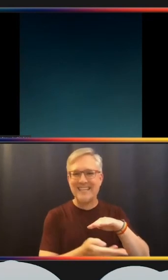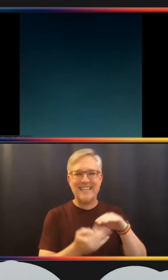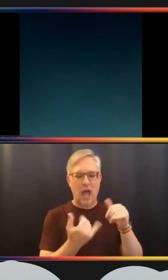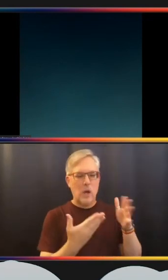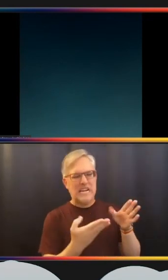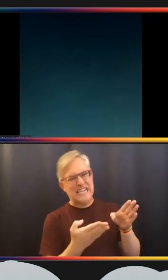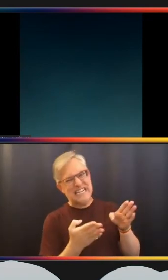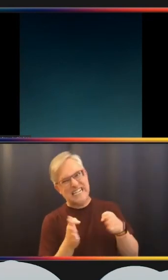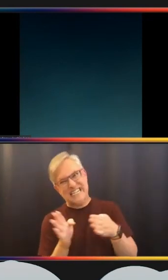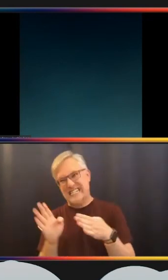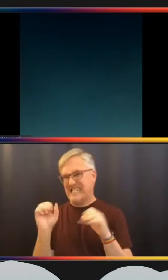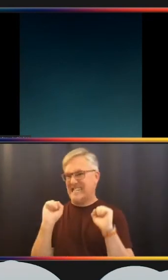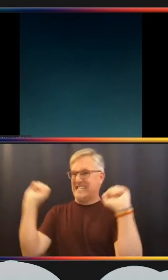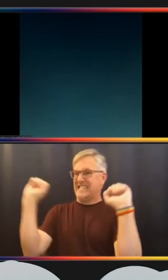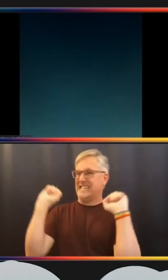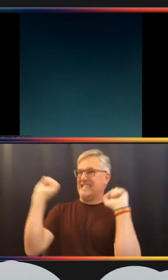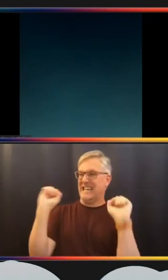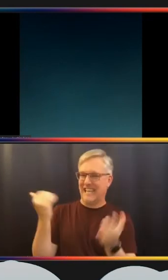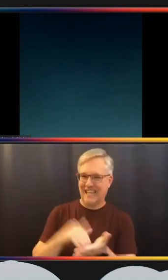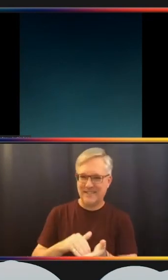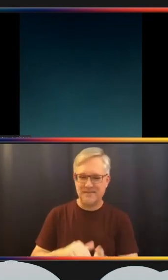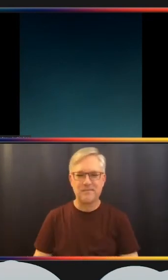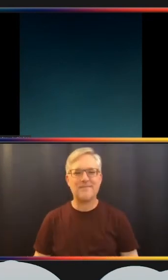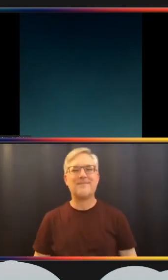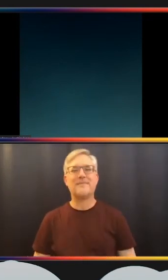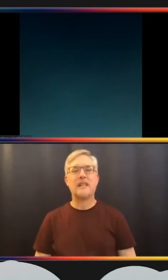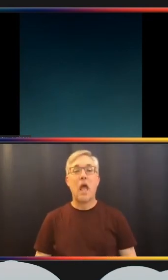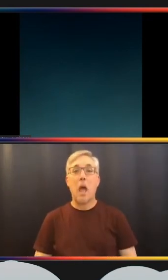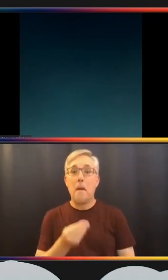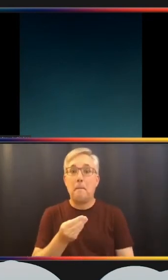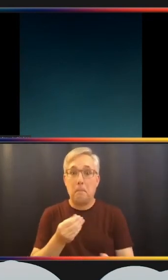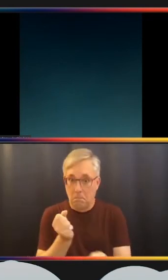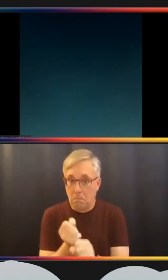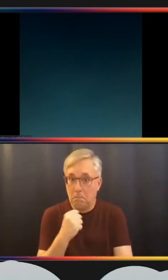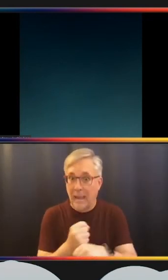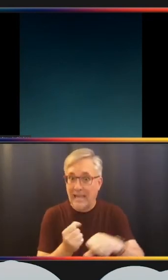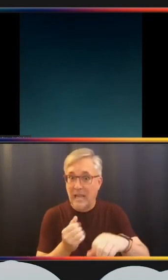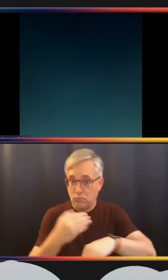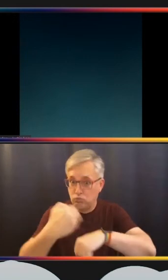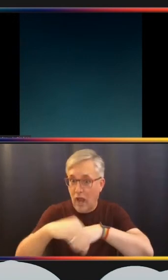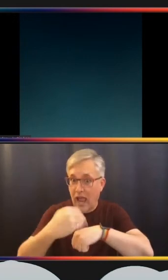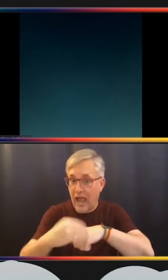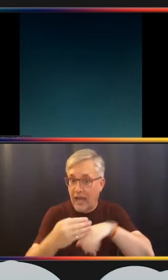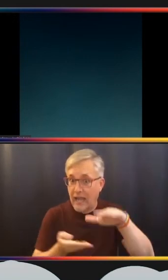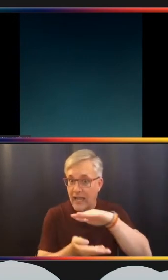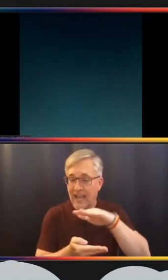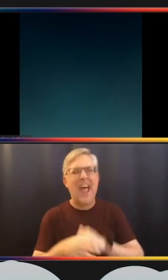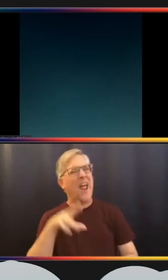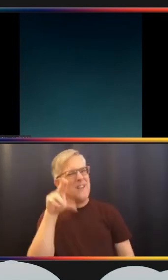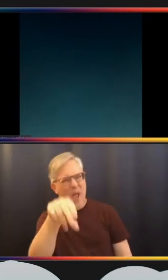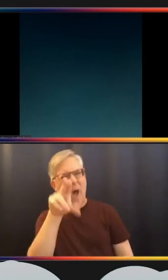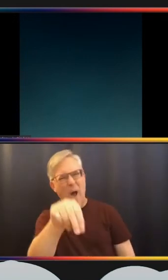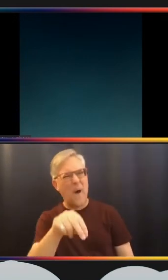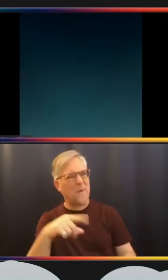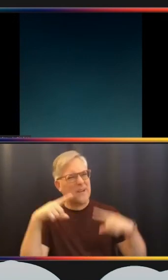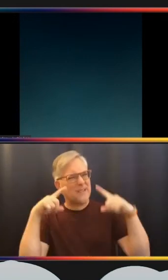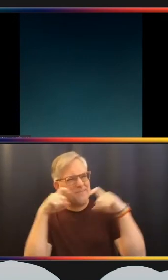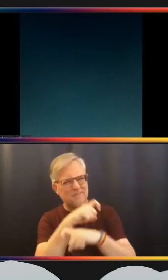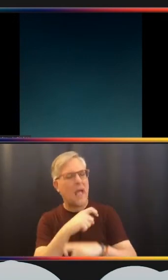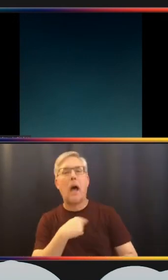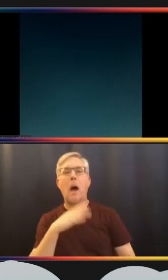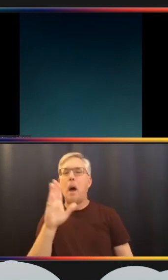now. Making bread. I haven't made bread. That's too complicated. When I say baking, I mean like I